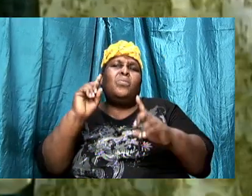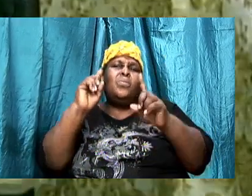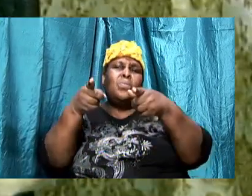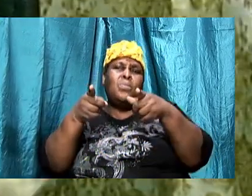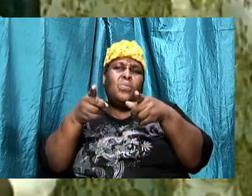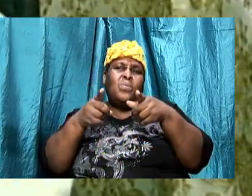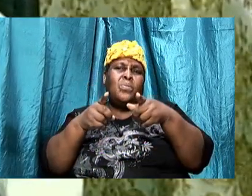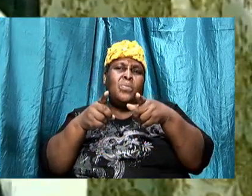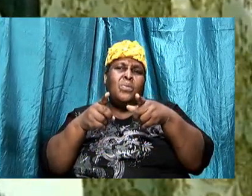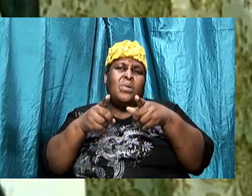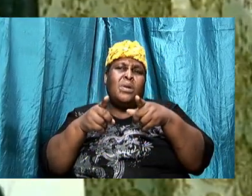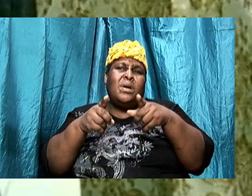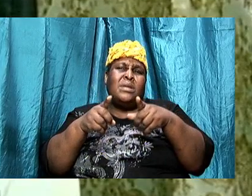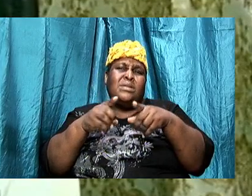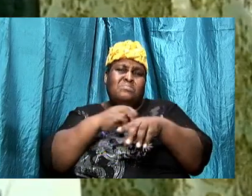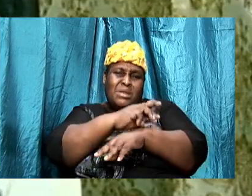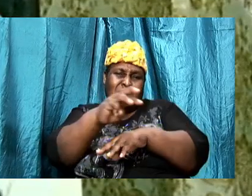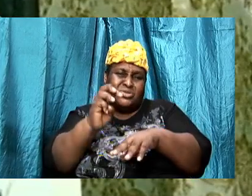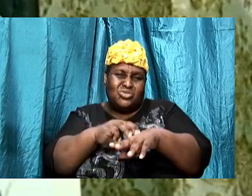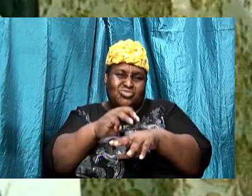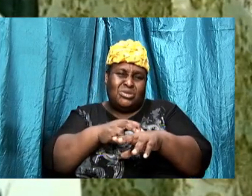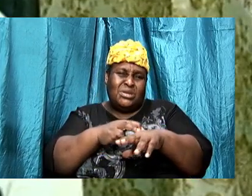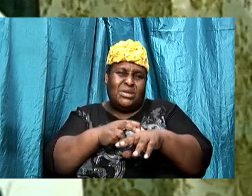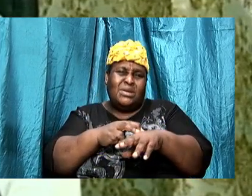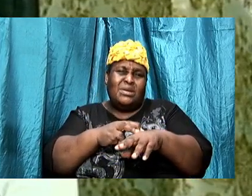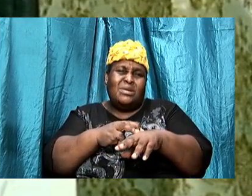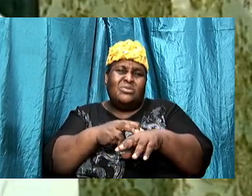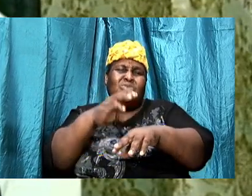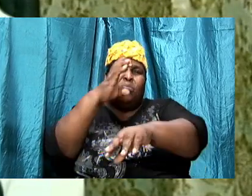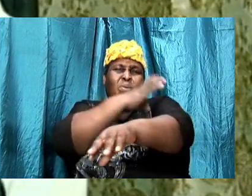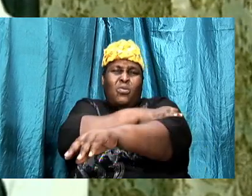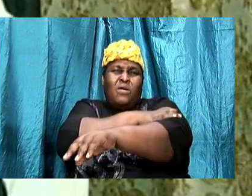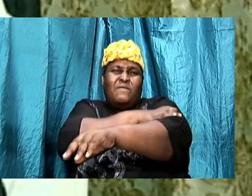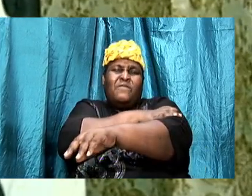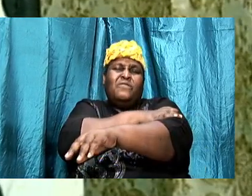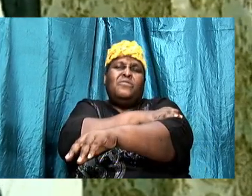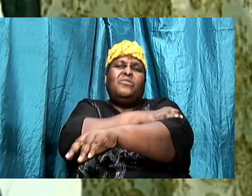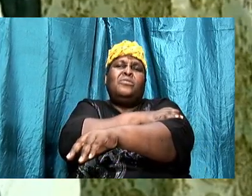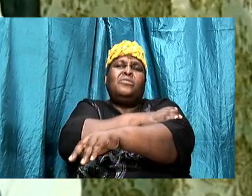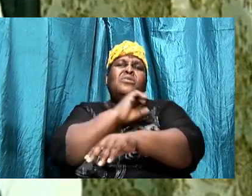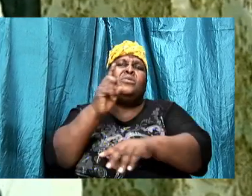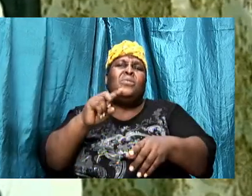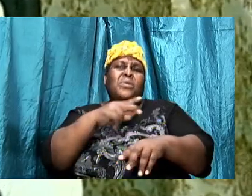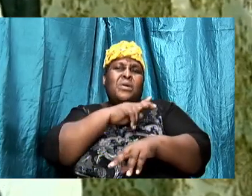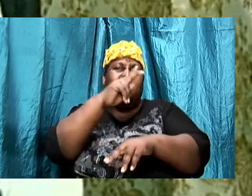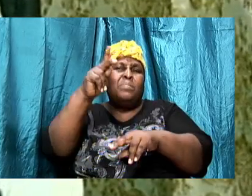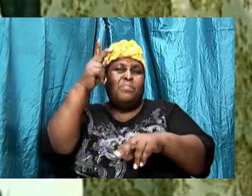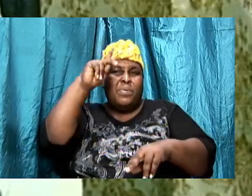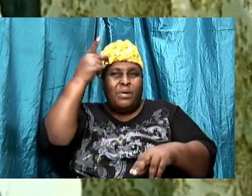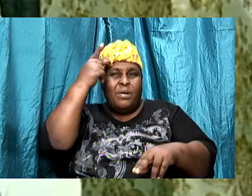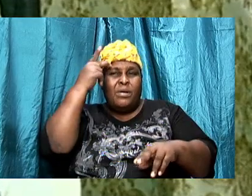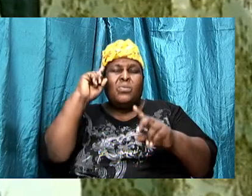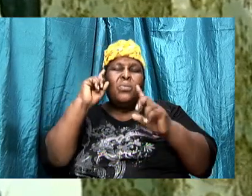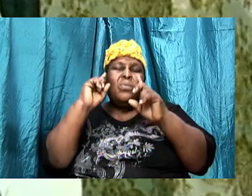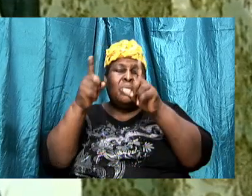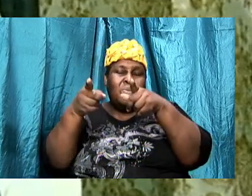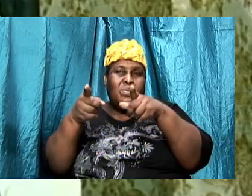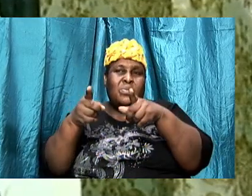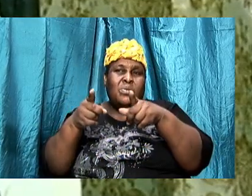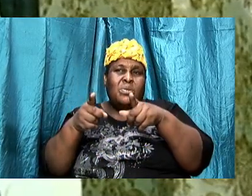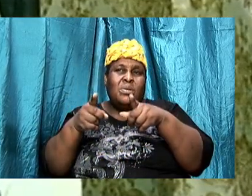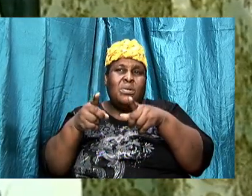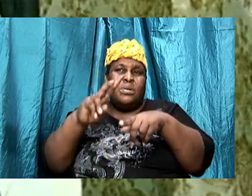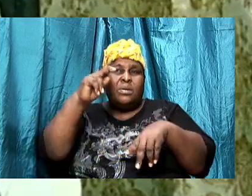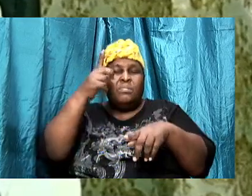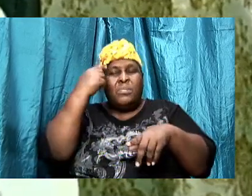and different from everyone else. And now we are seeing why. Because he did not rely on his intellect, he didn't rely on